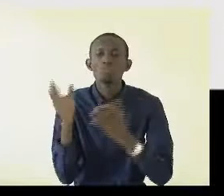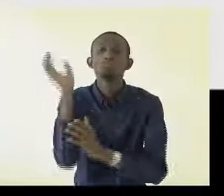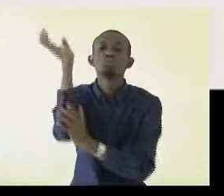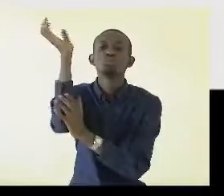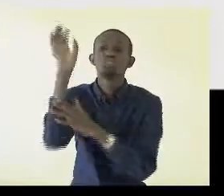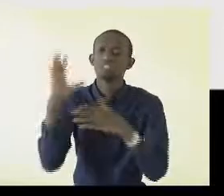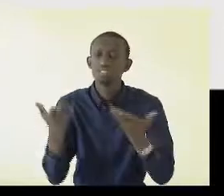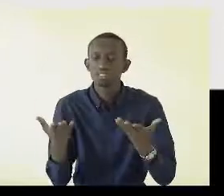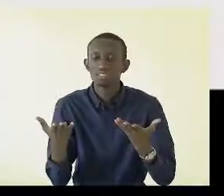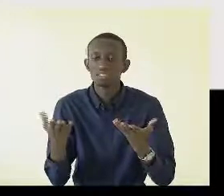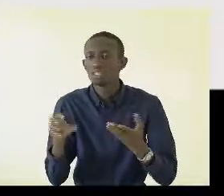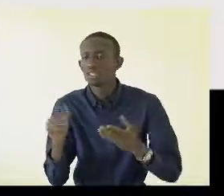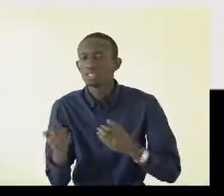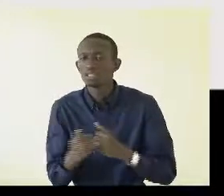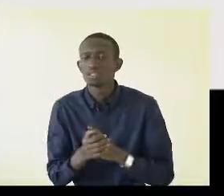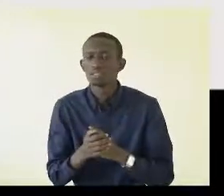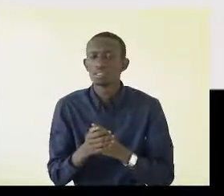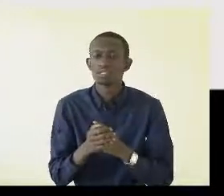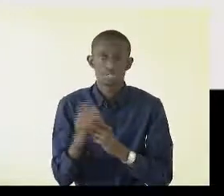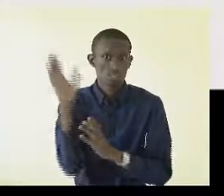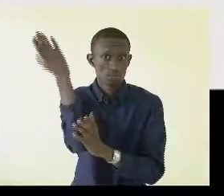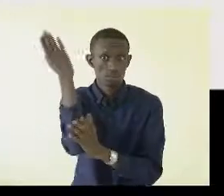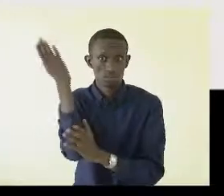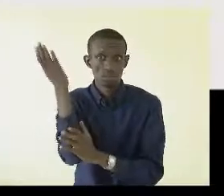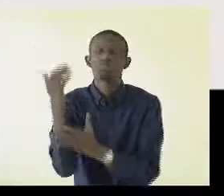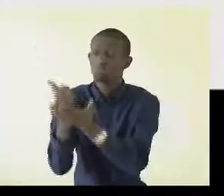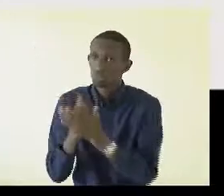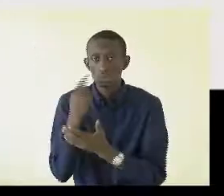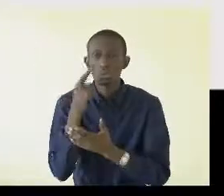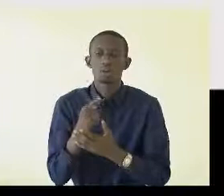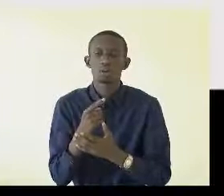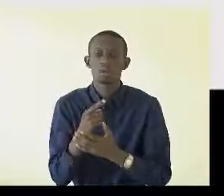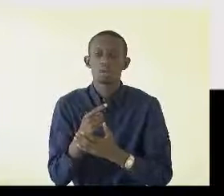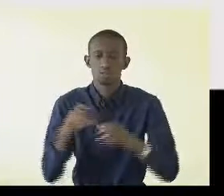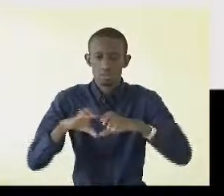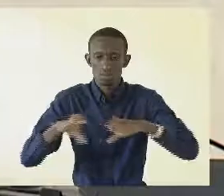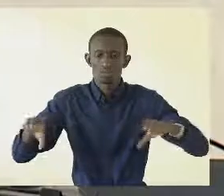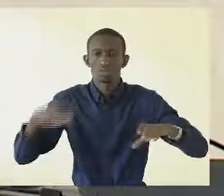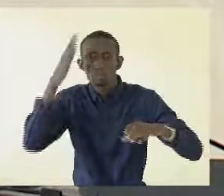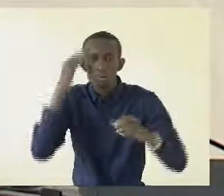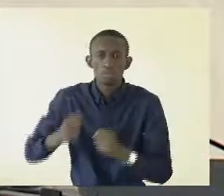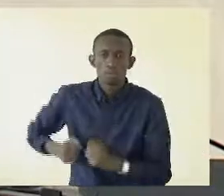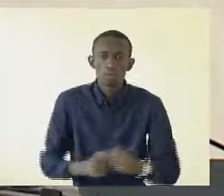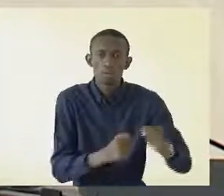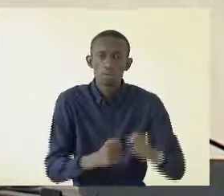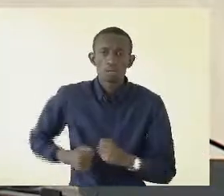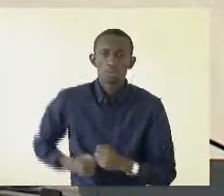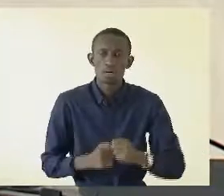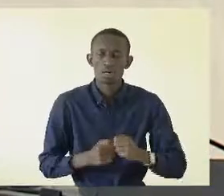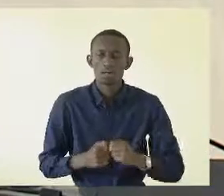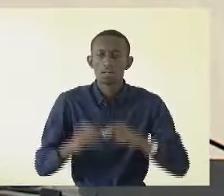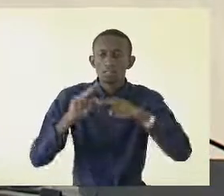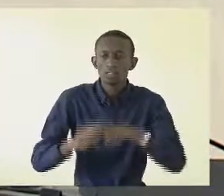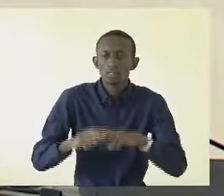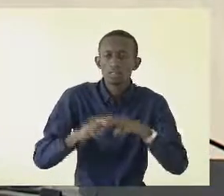of timber. Of course, you sit on chairs, beds, and so on. Those are got from timber from